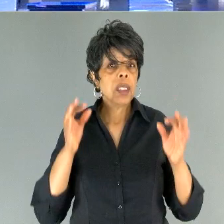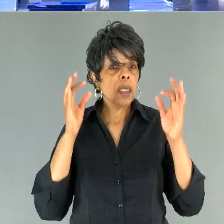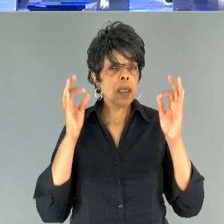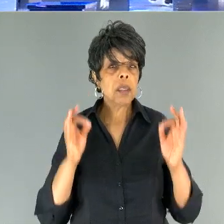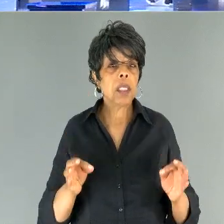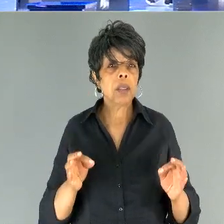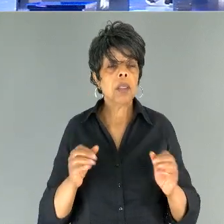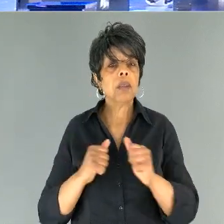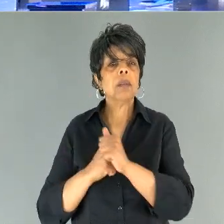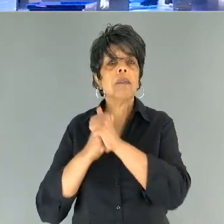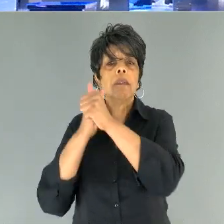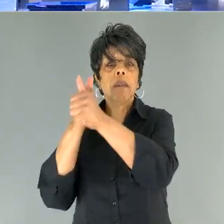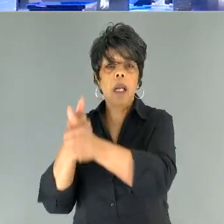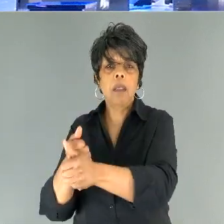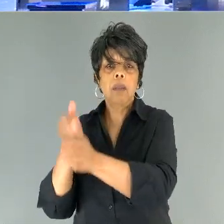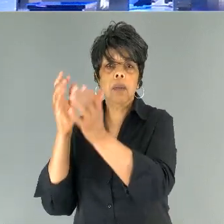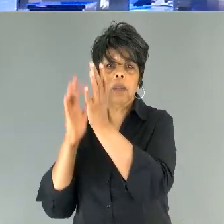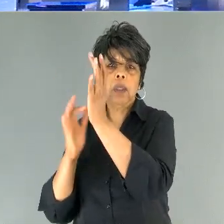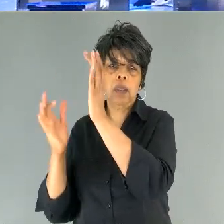to follow Jesus.